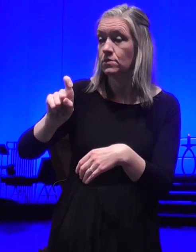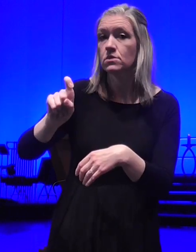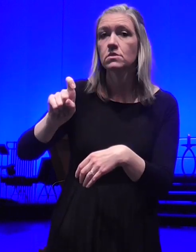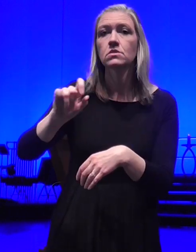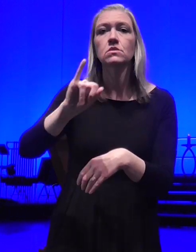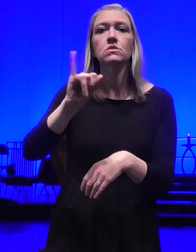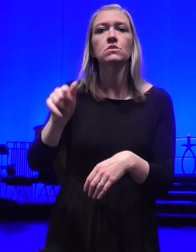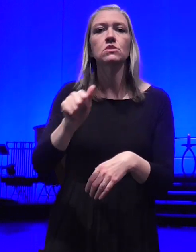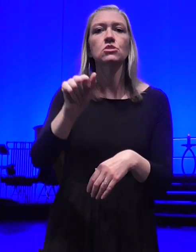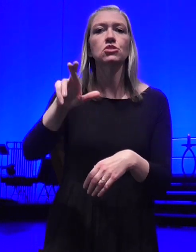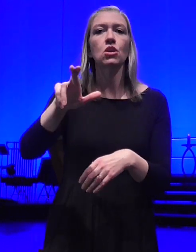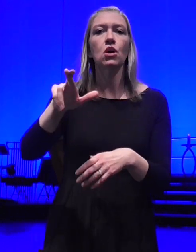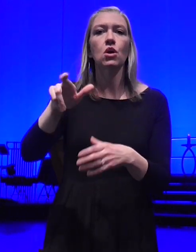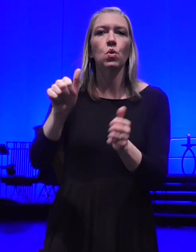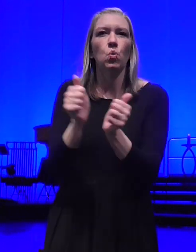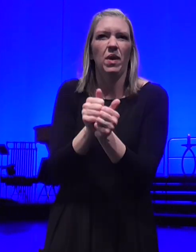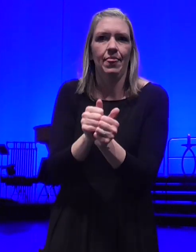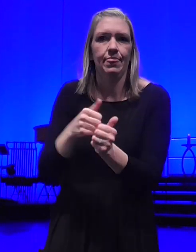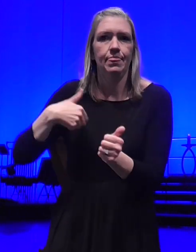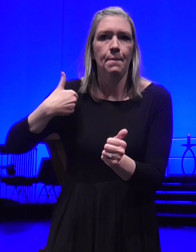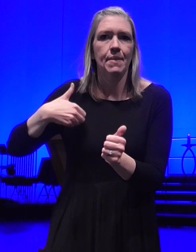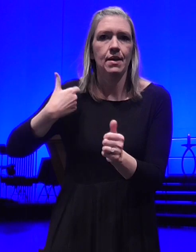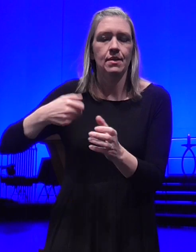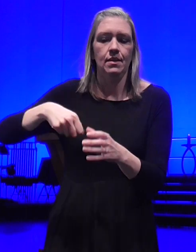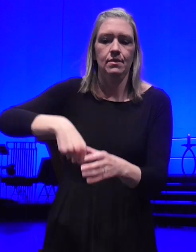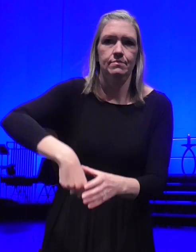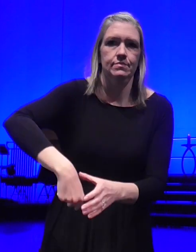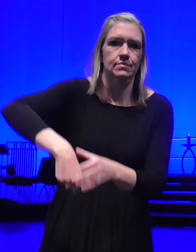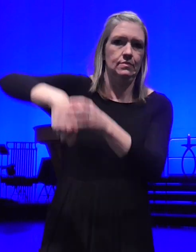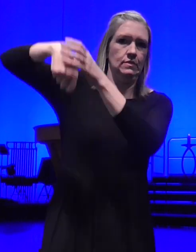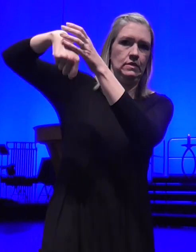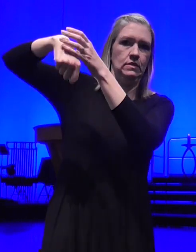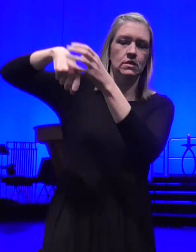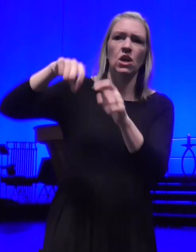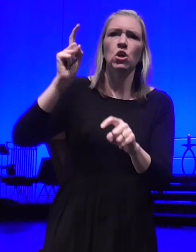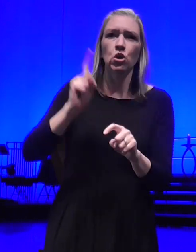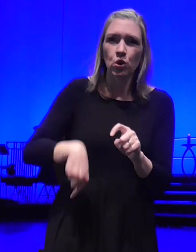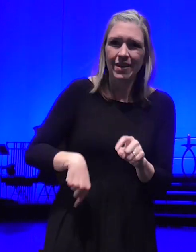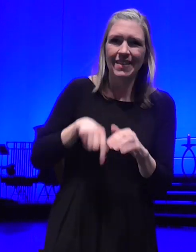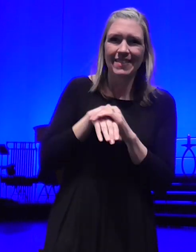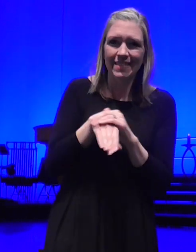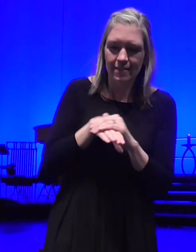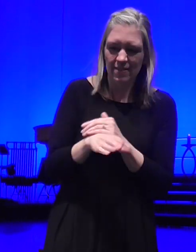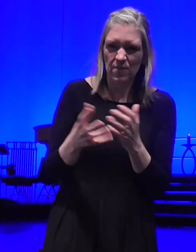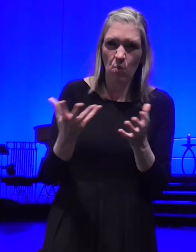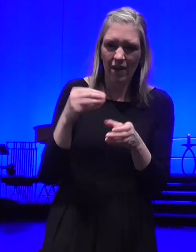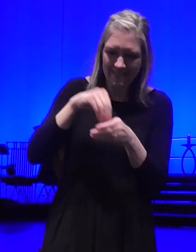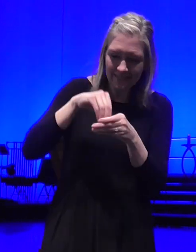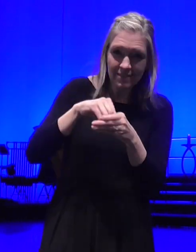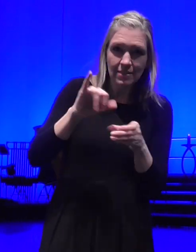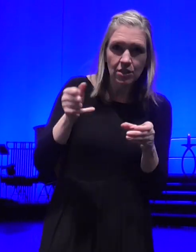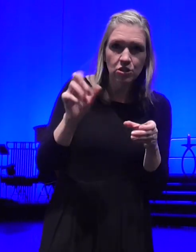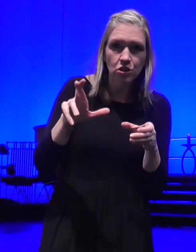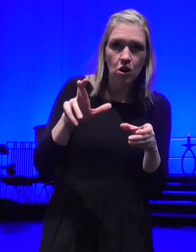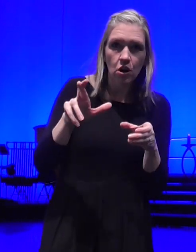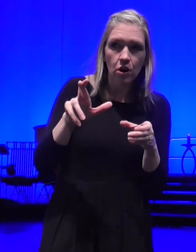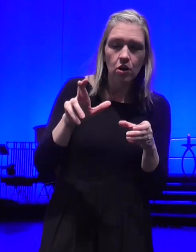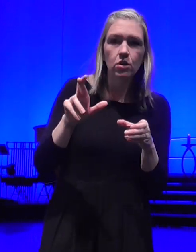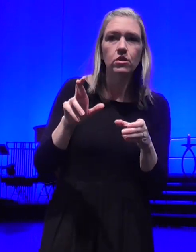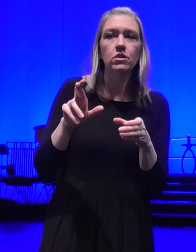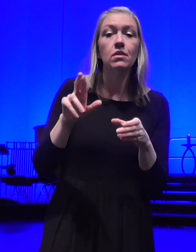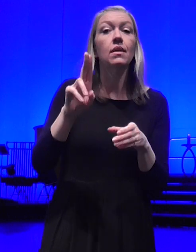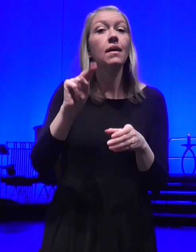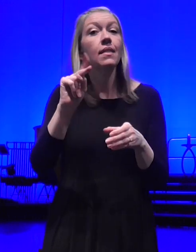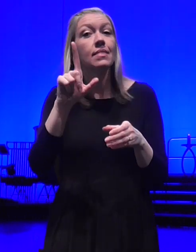The jar came with them. They couldn't get what was inside that jar unless